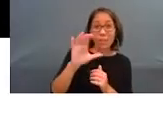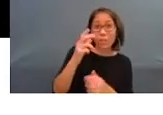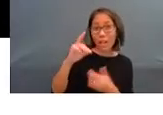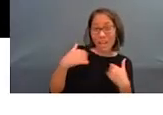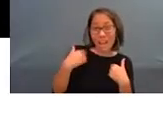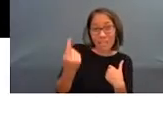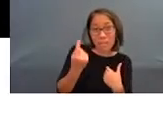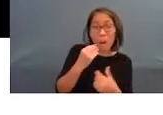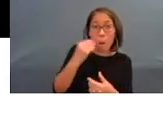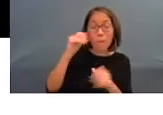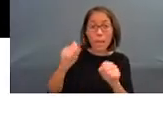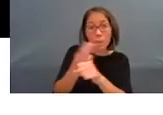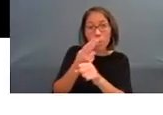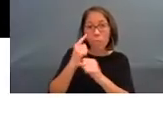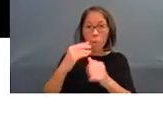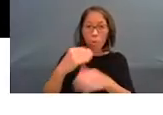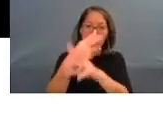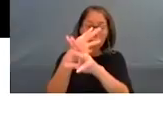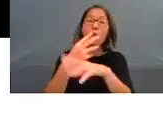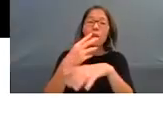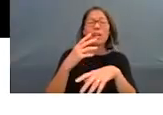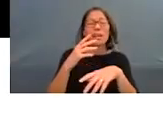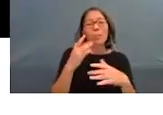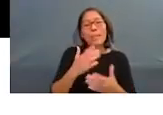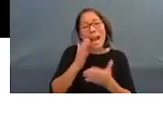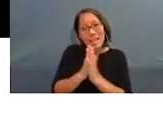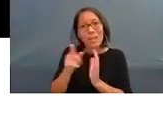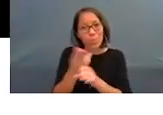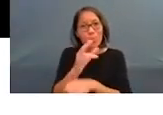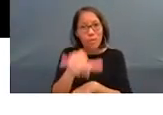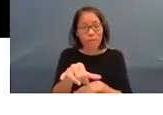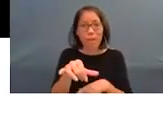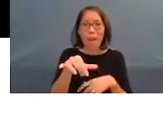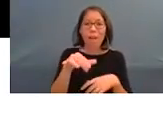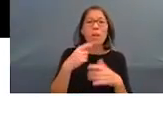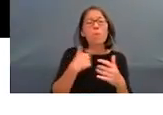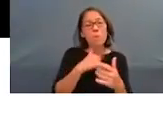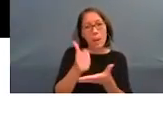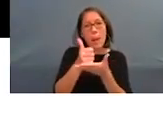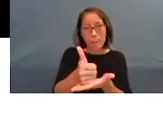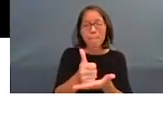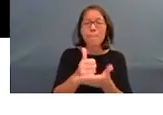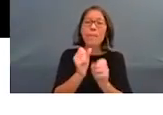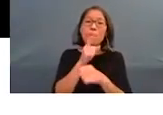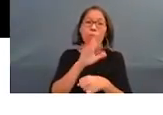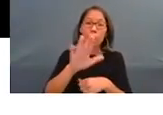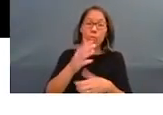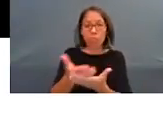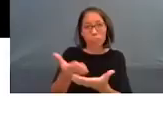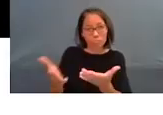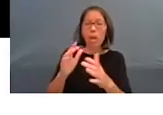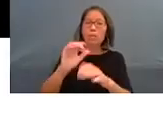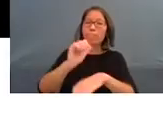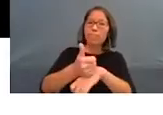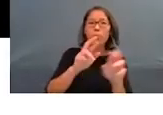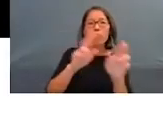that they do so. And we'll assist you with that onboarding process to make sure that your device is all set up and ready to go.